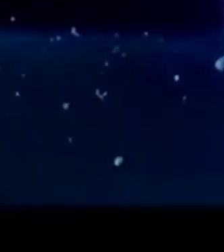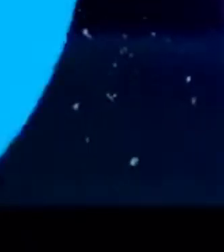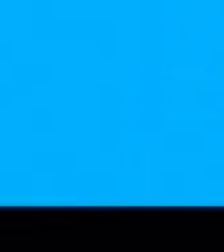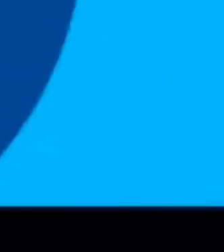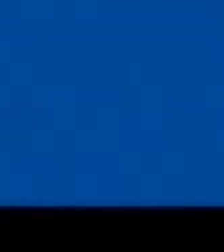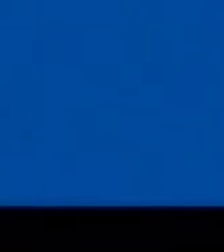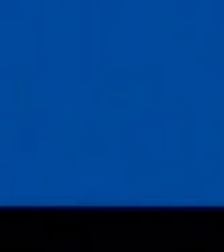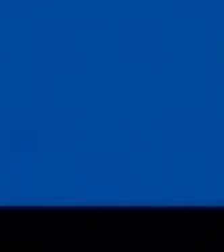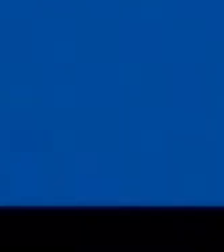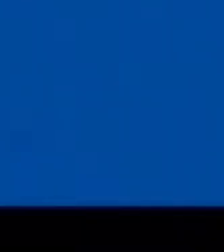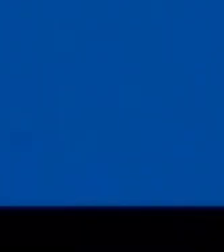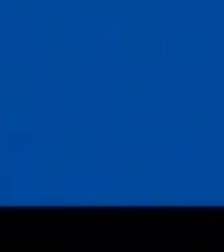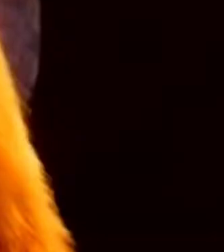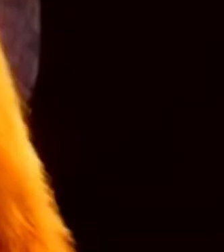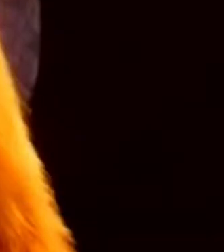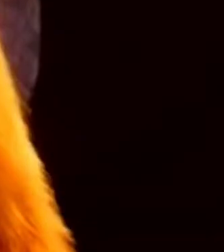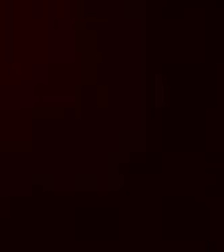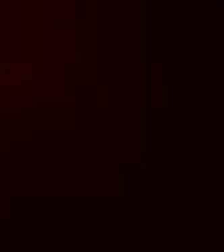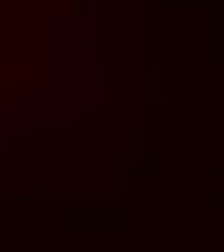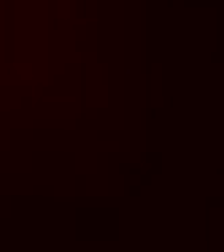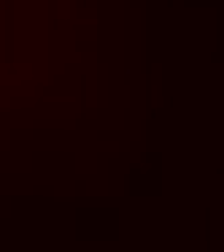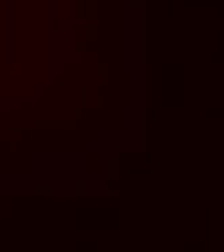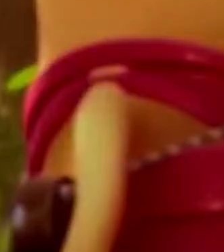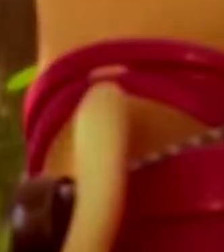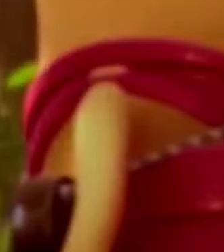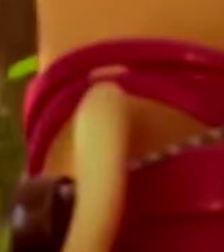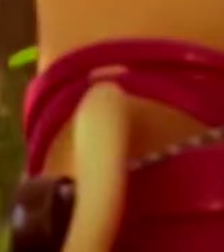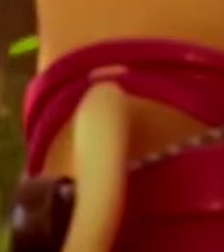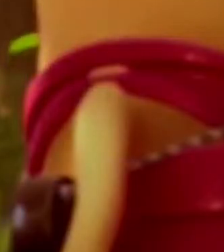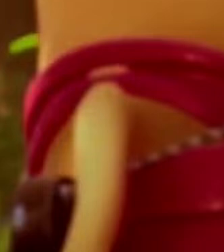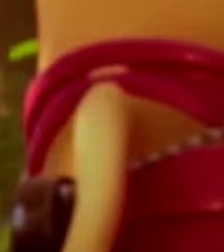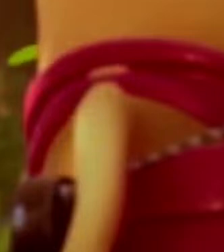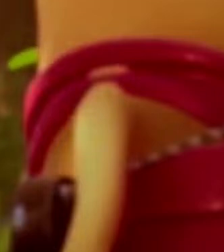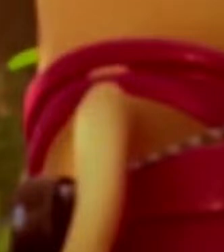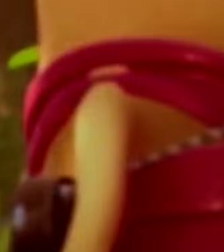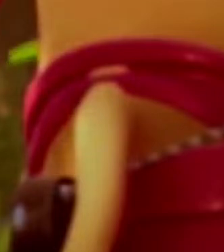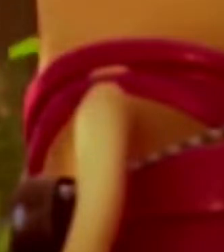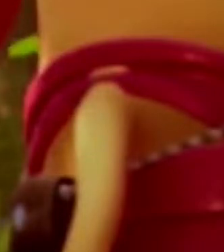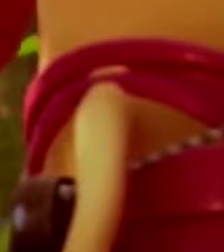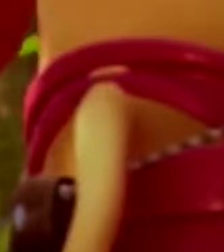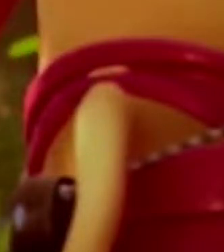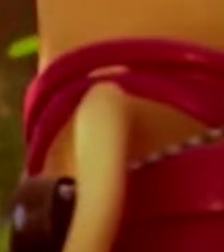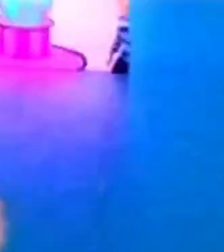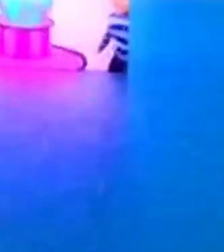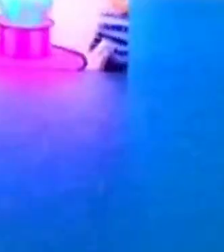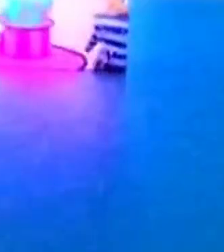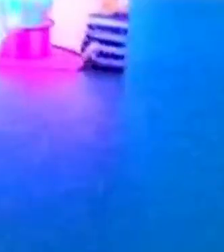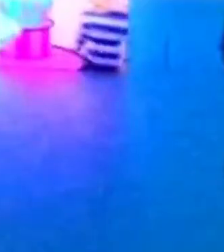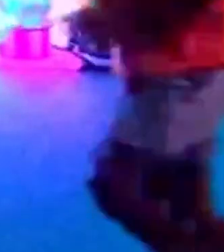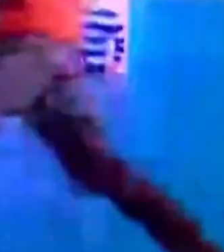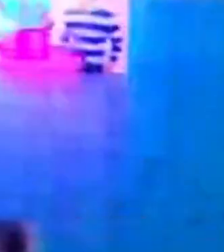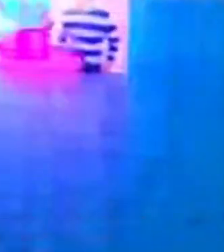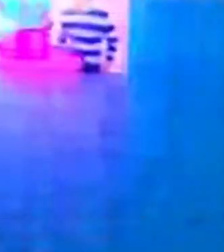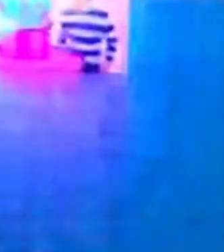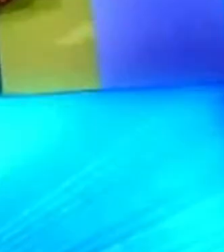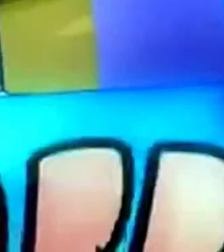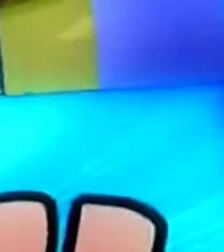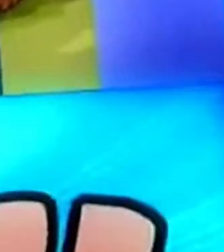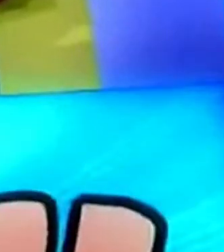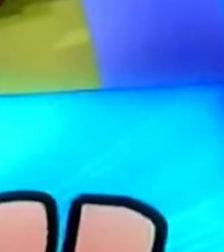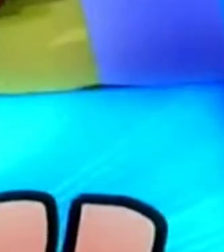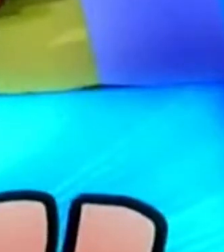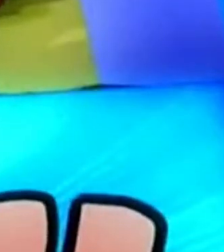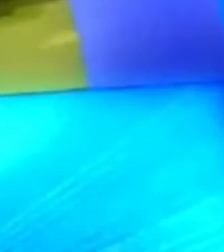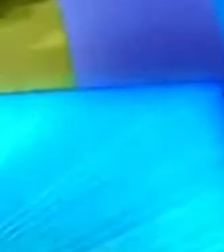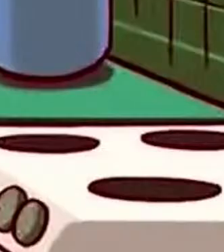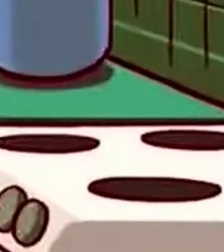DSTV. Are you ready for this? Abso-totally yes! Get ready for a whole month of